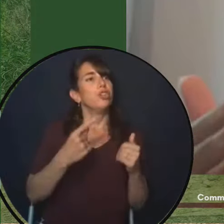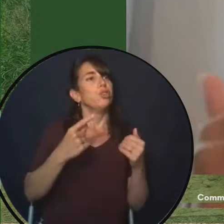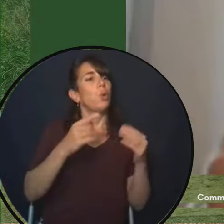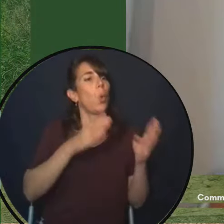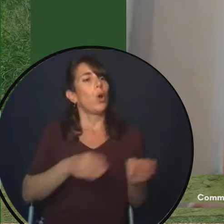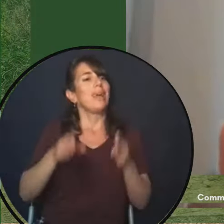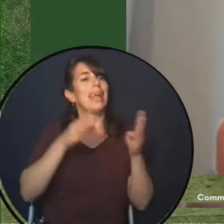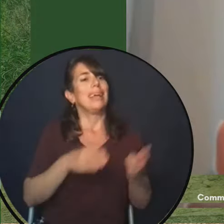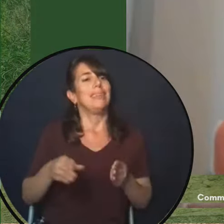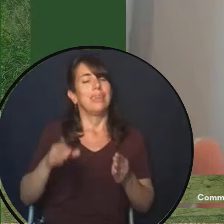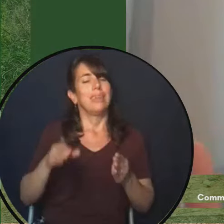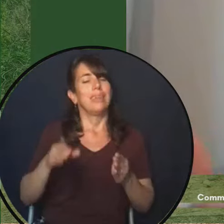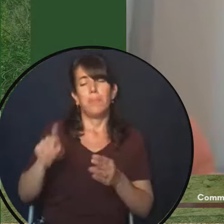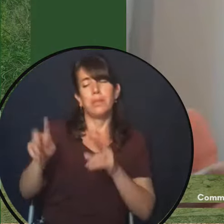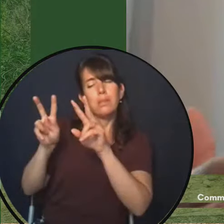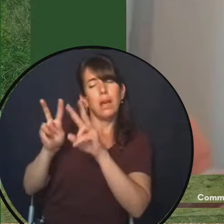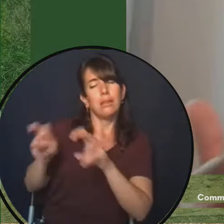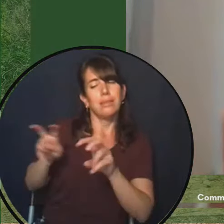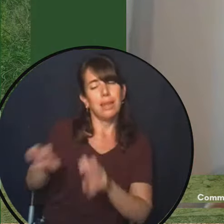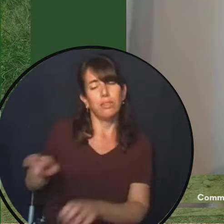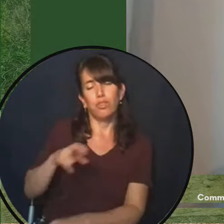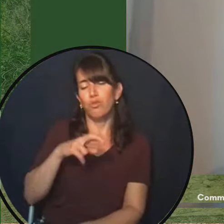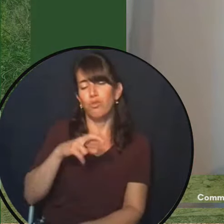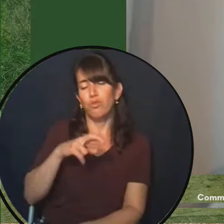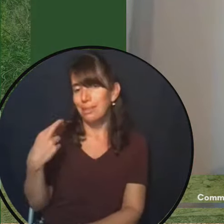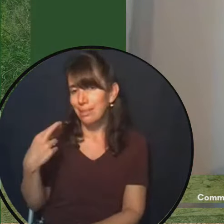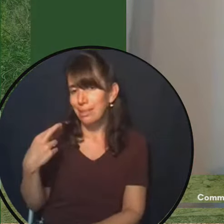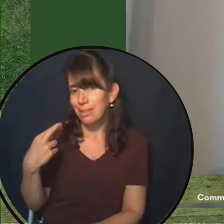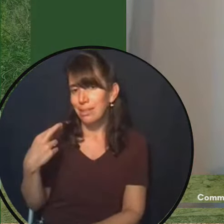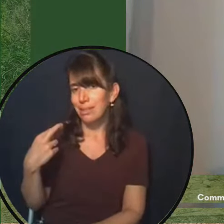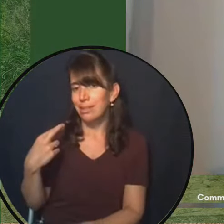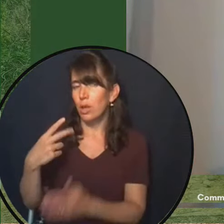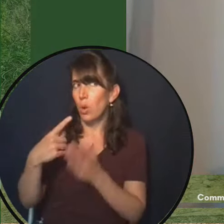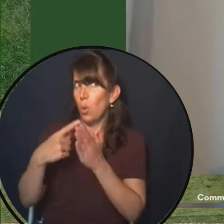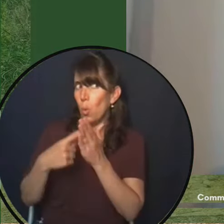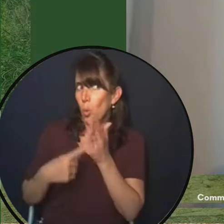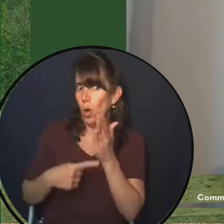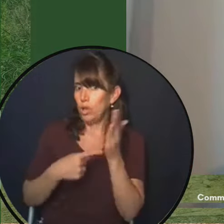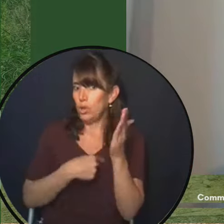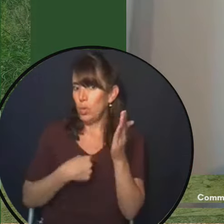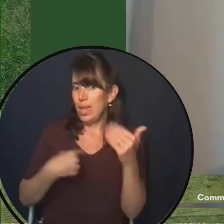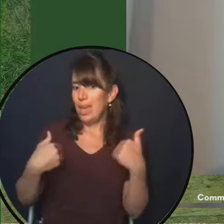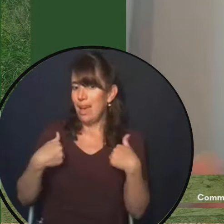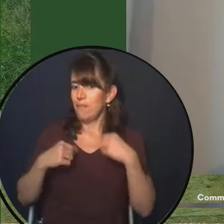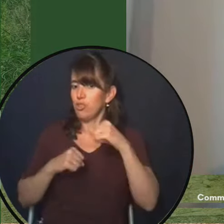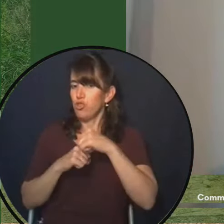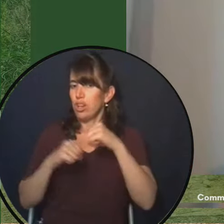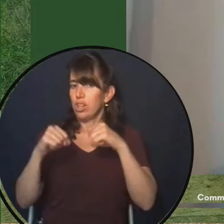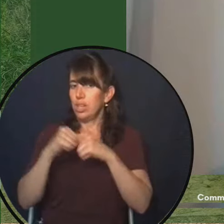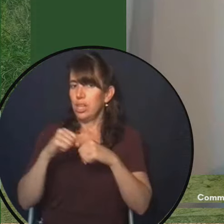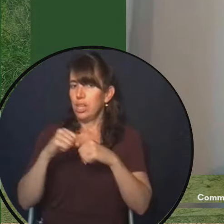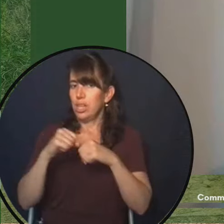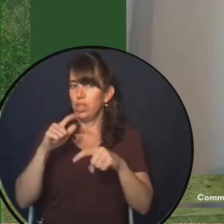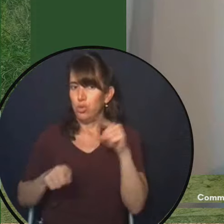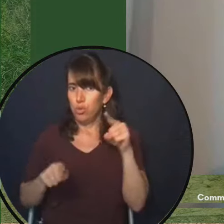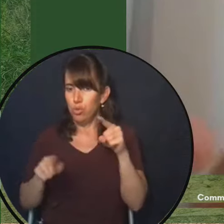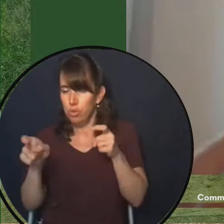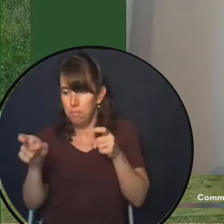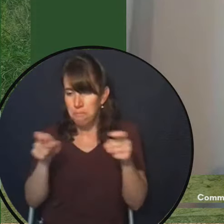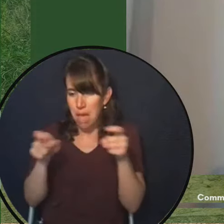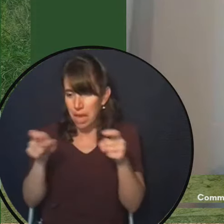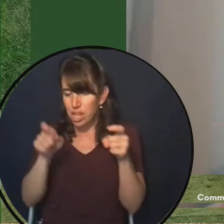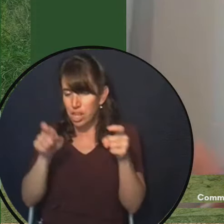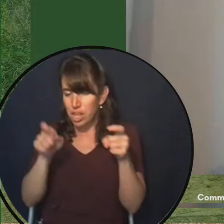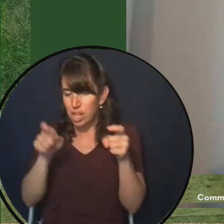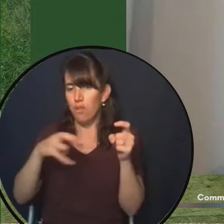account, in terms of assessing risk, what do we have structurally set up to mitigate that risk once it's taken, i.e. whether or not